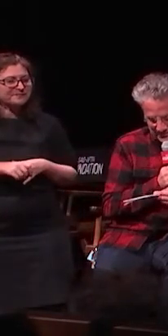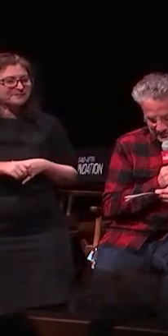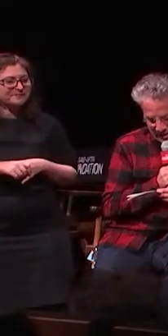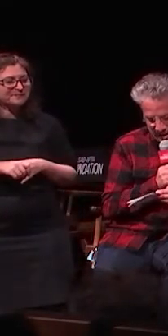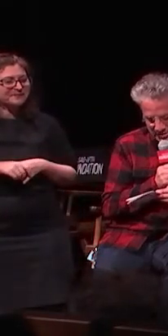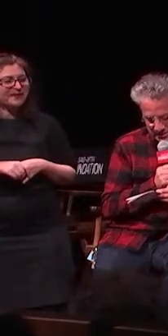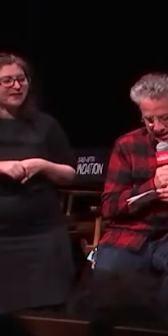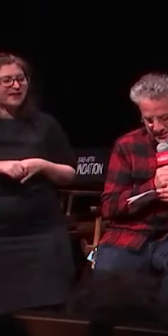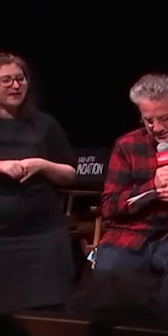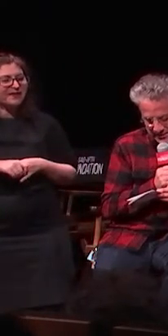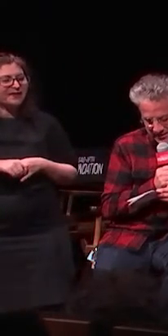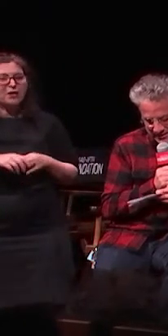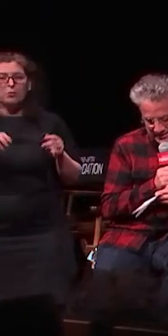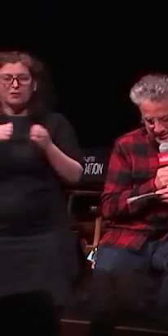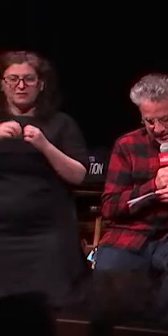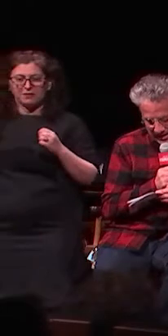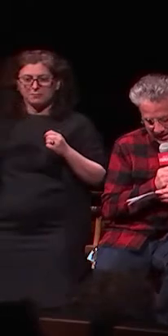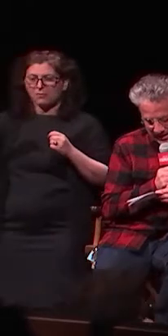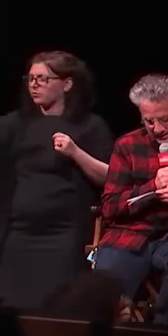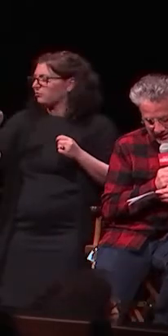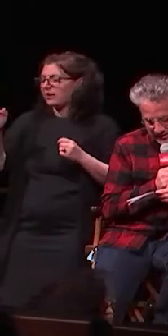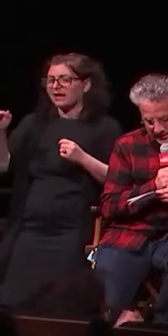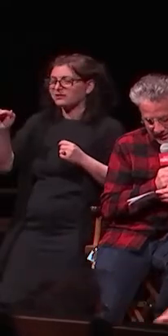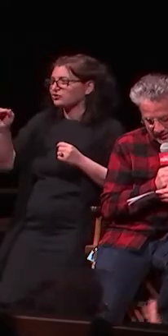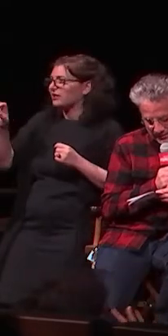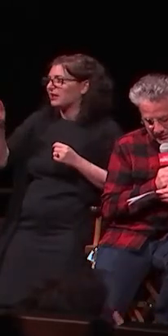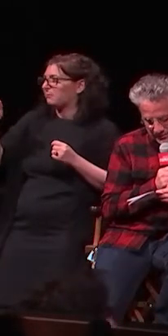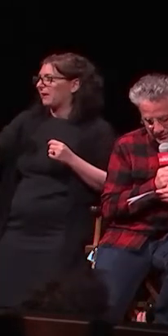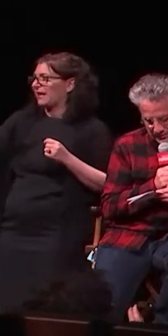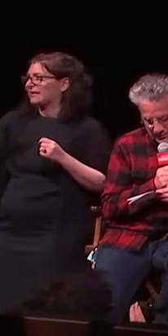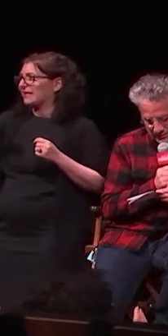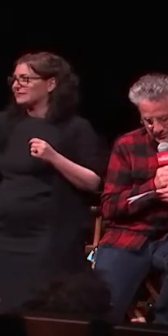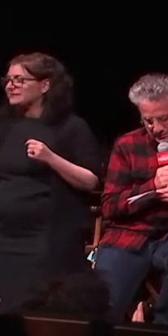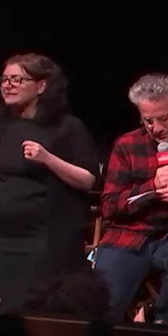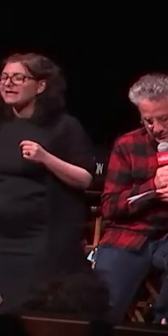So Mariachi Madness. I'm curious.